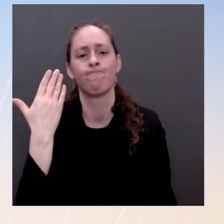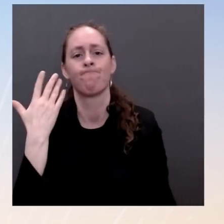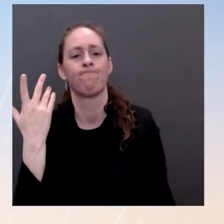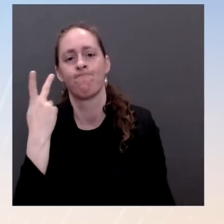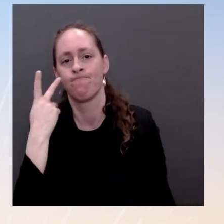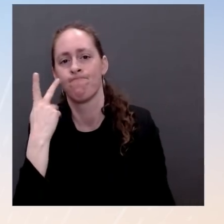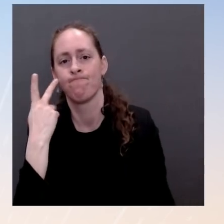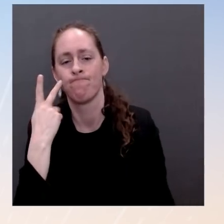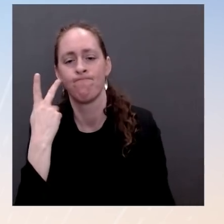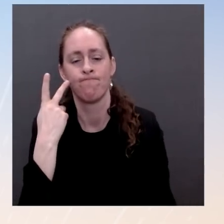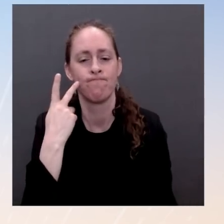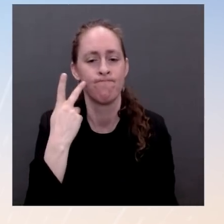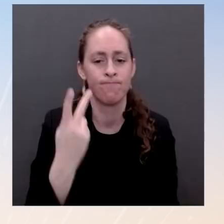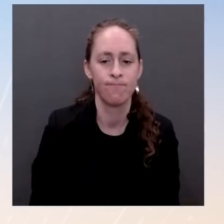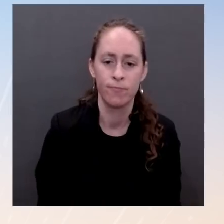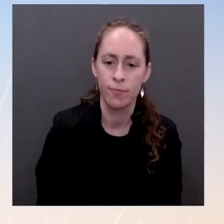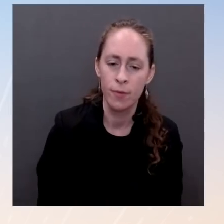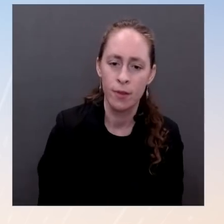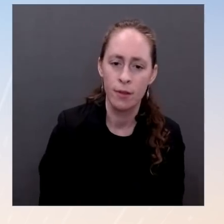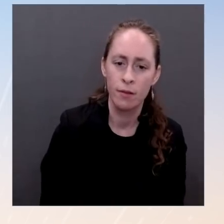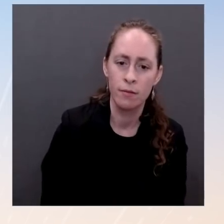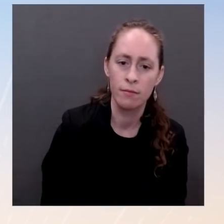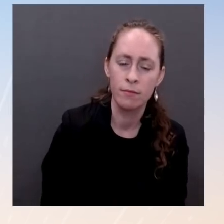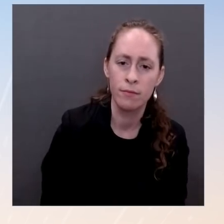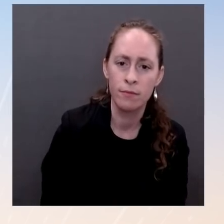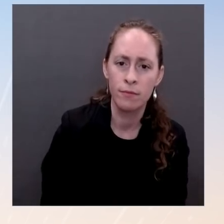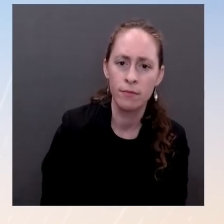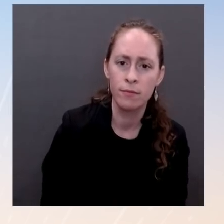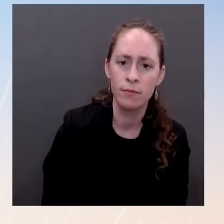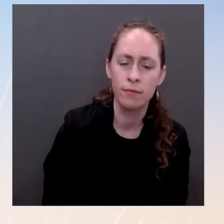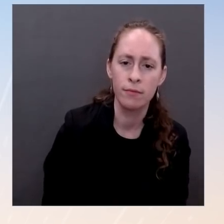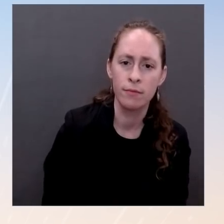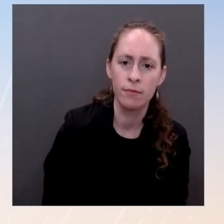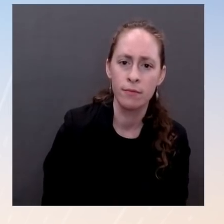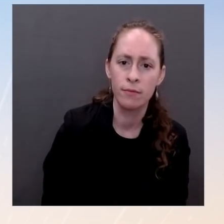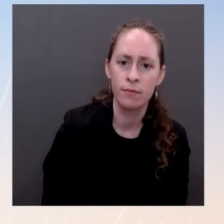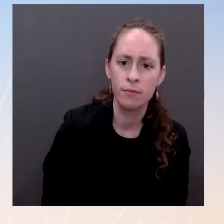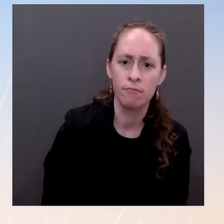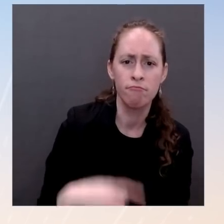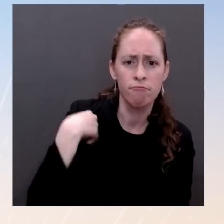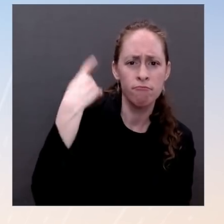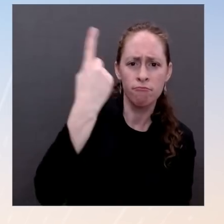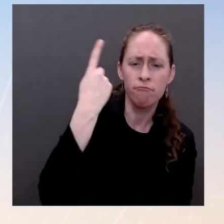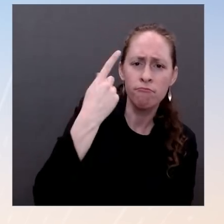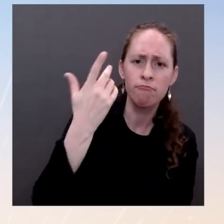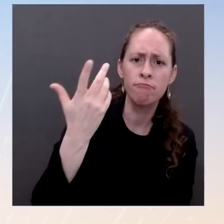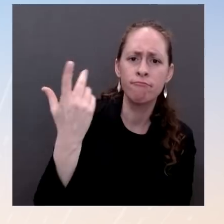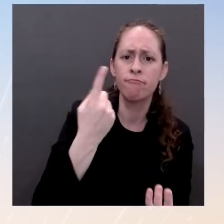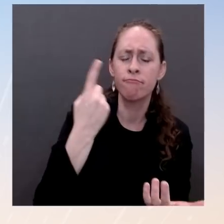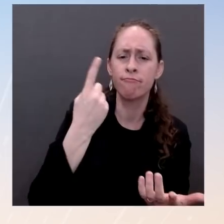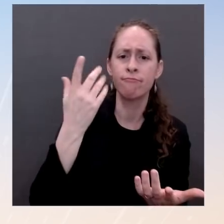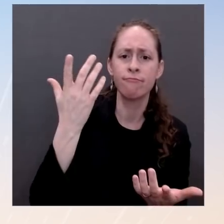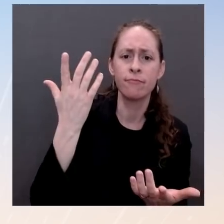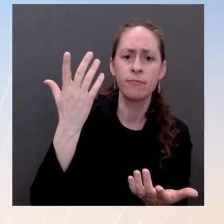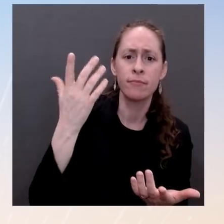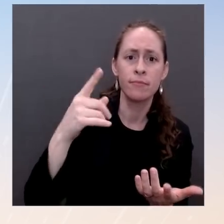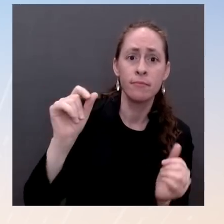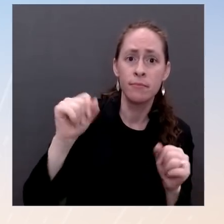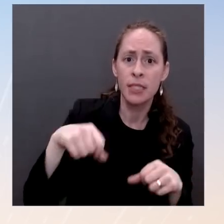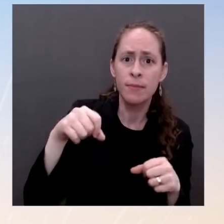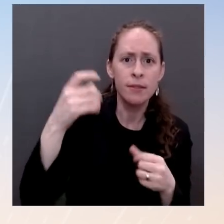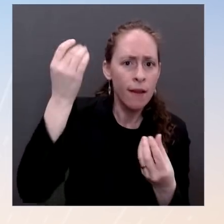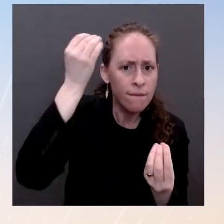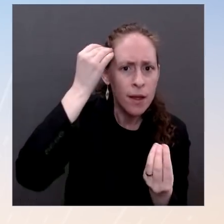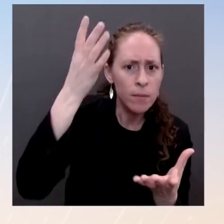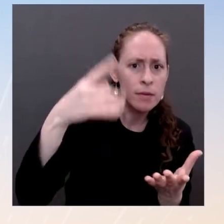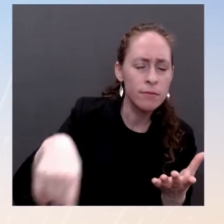specific intelligence suggesting that some kind of targeted attack on Americans in Ukraine is possible? I don't think he was suggesting that. I think as we've conveyed, as